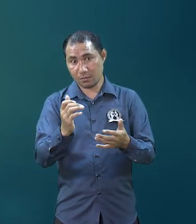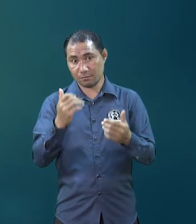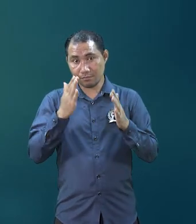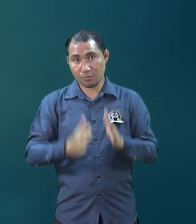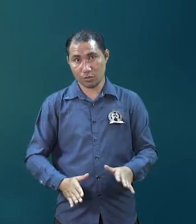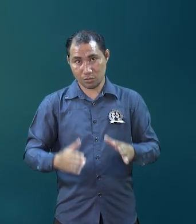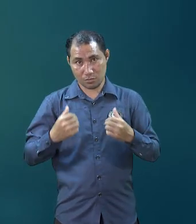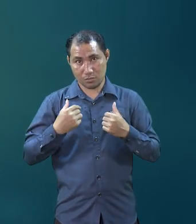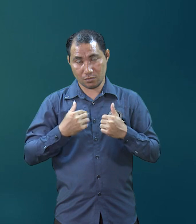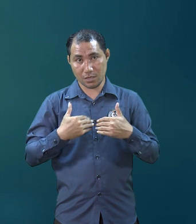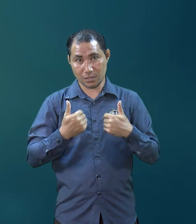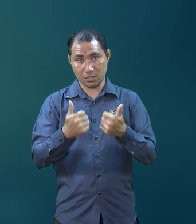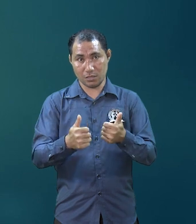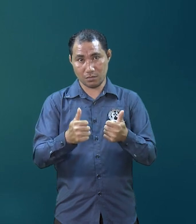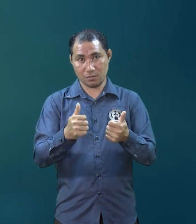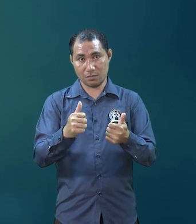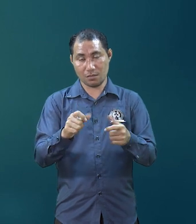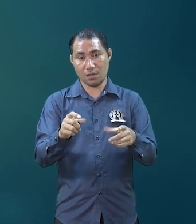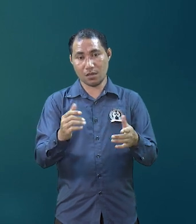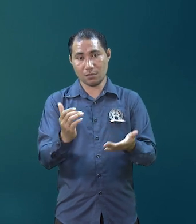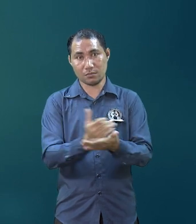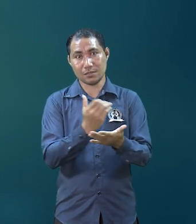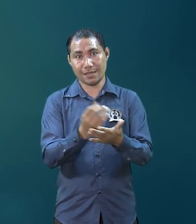and basic safe food practices.